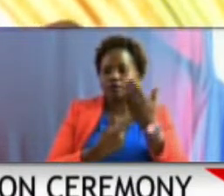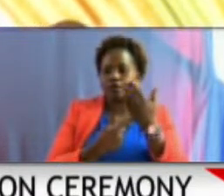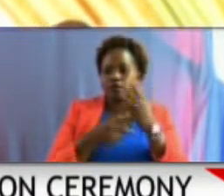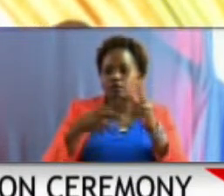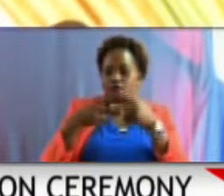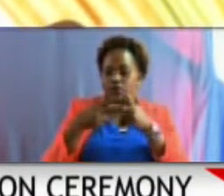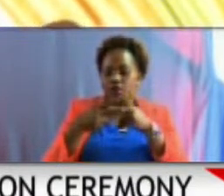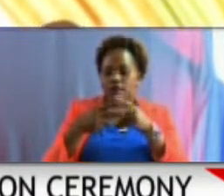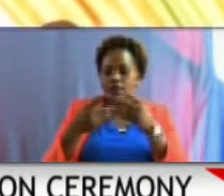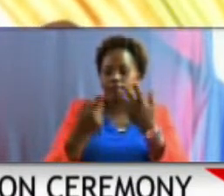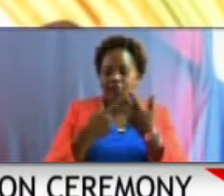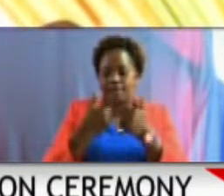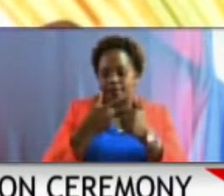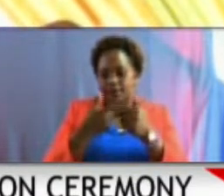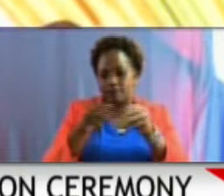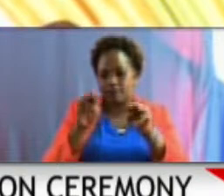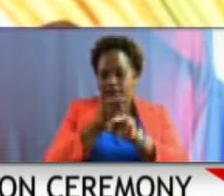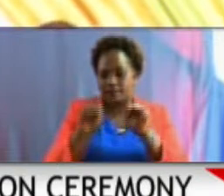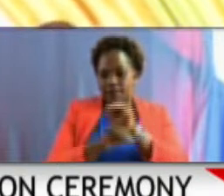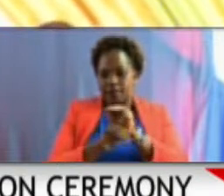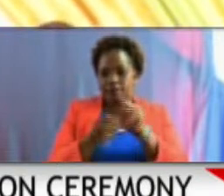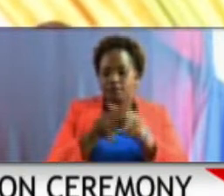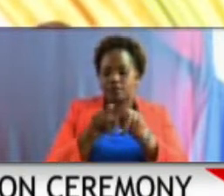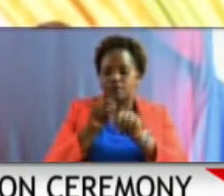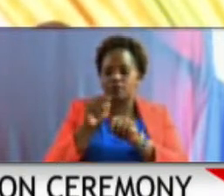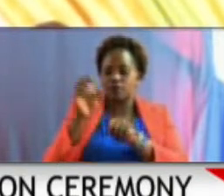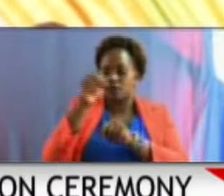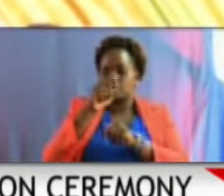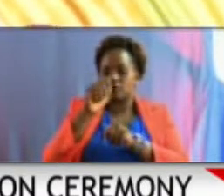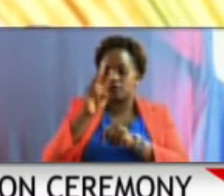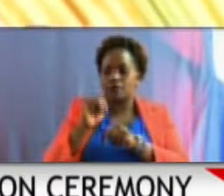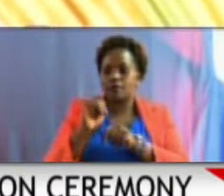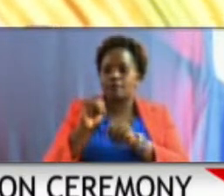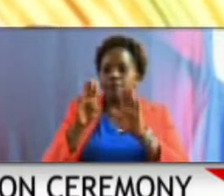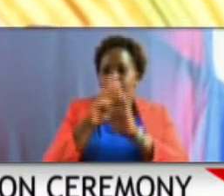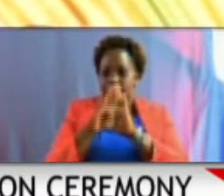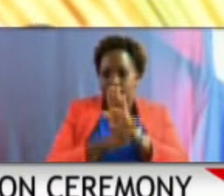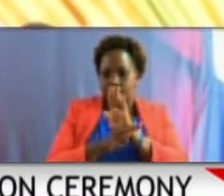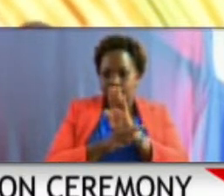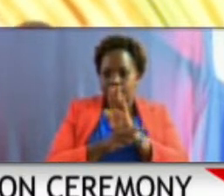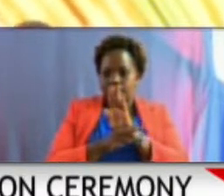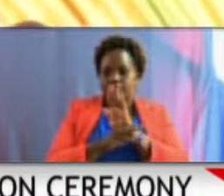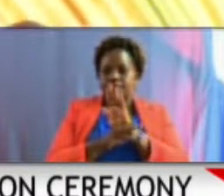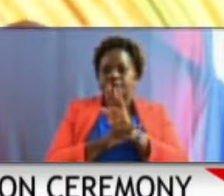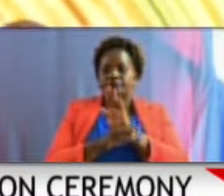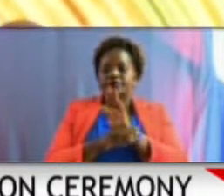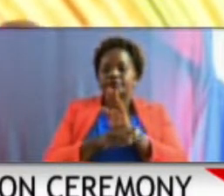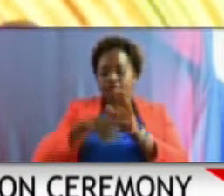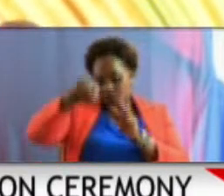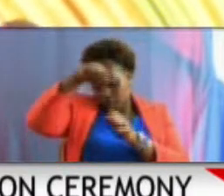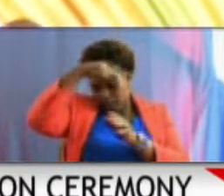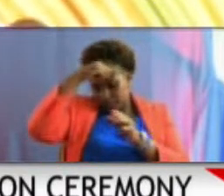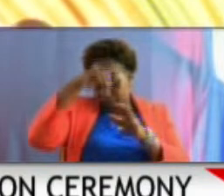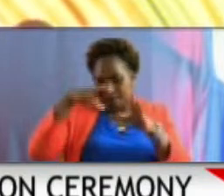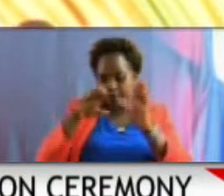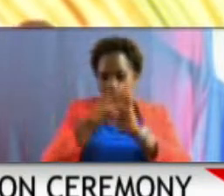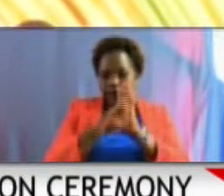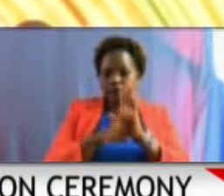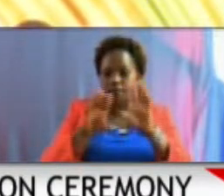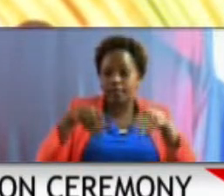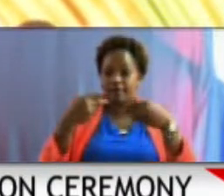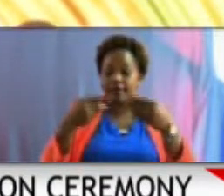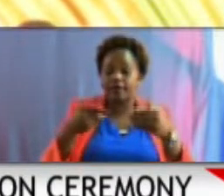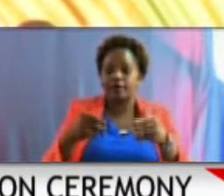and mathematics, STEM programs. The number of accredited degree programs being